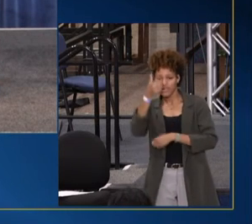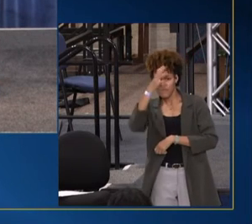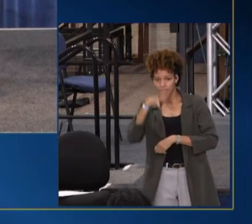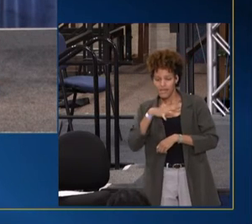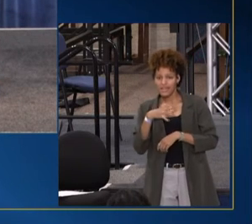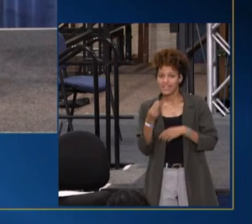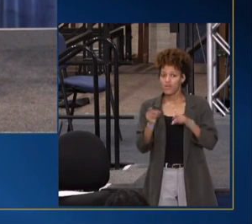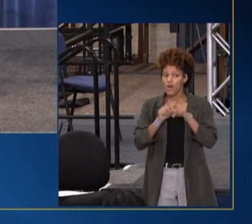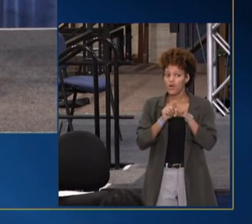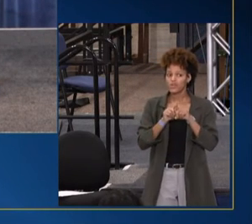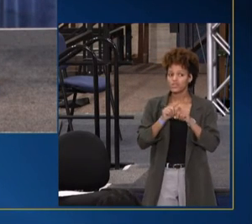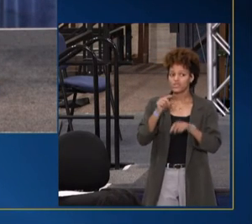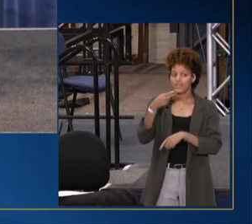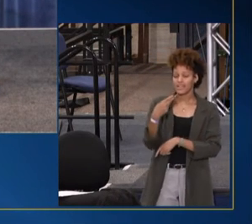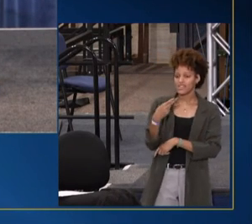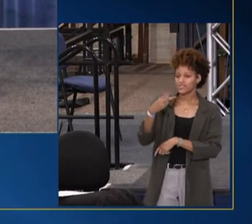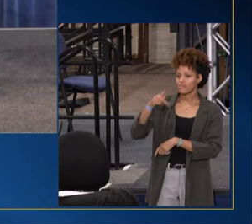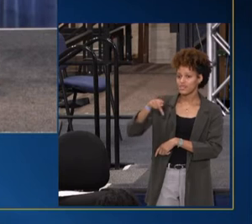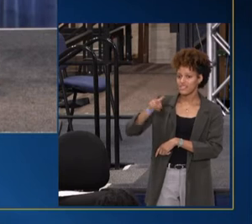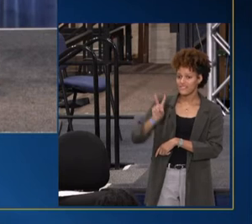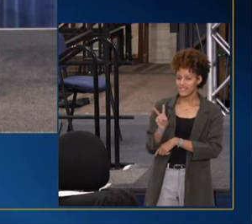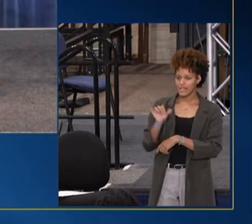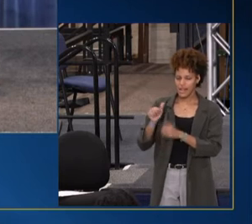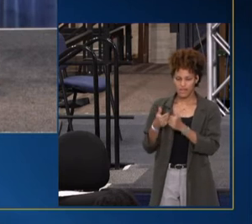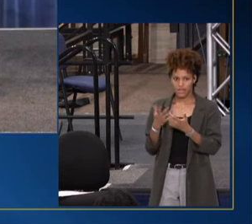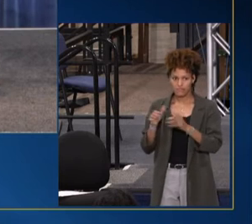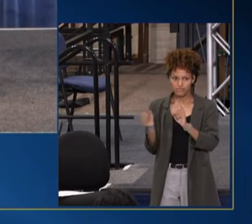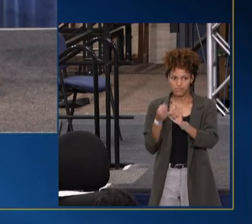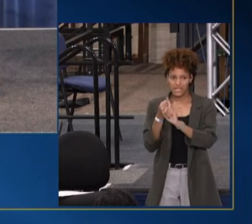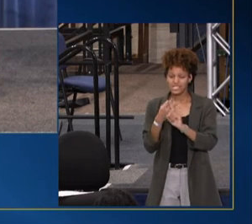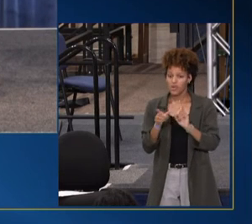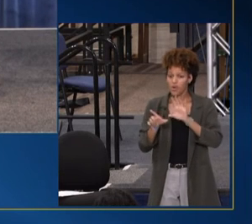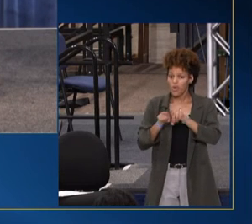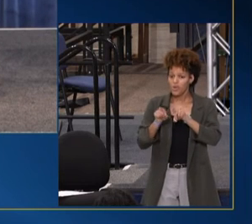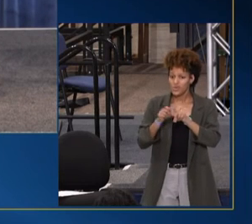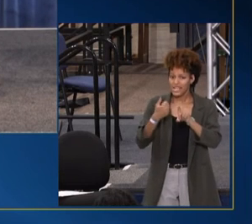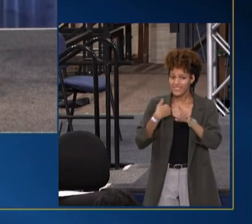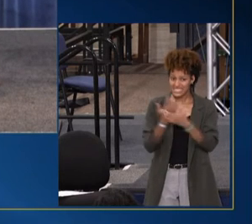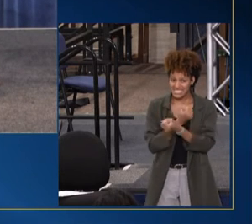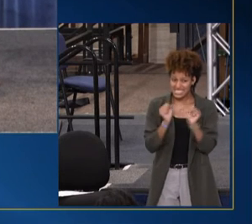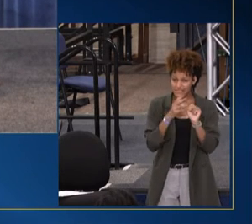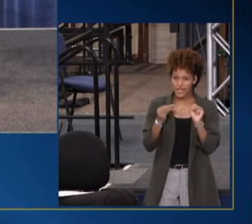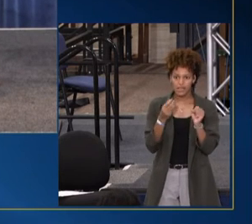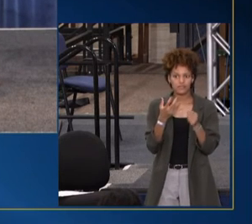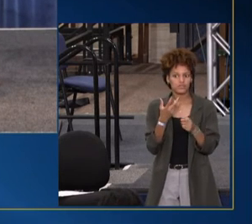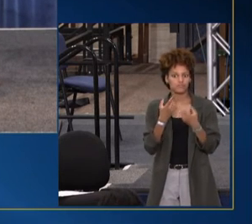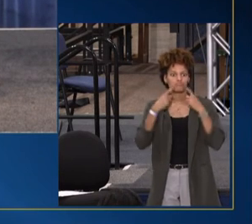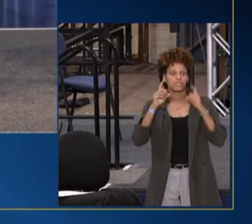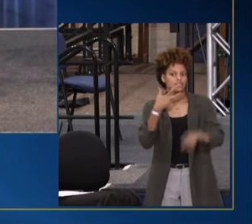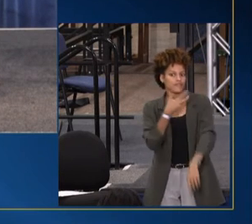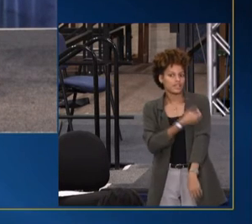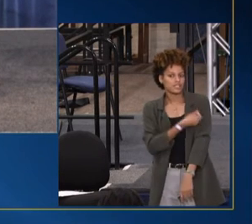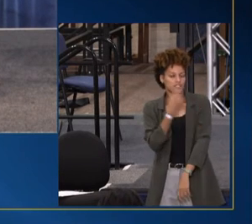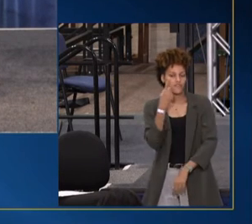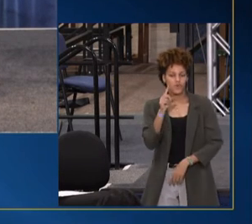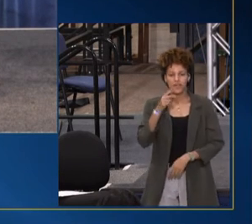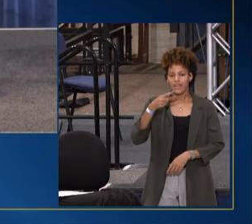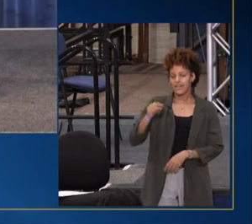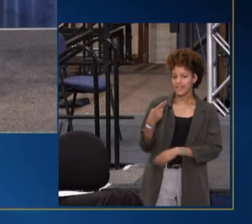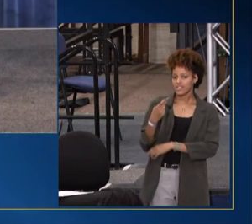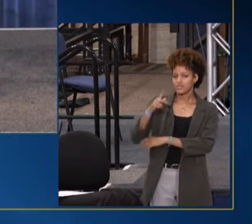by HPV, human papillomavirus, for which I'll just point out that we have a very safe and effective vaccine for